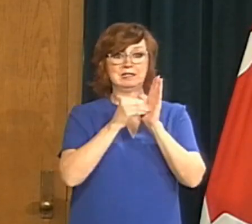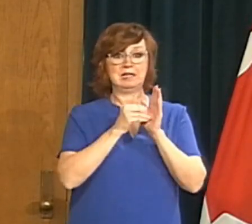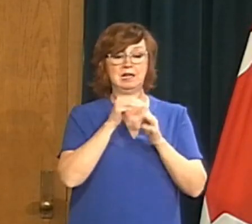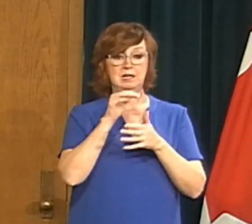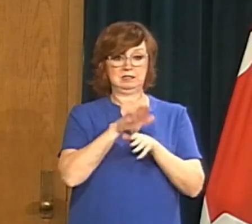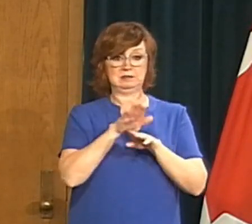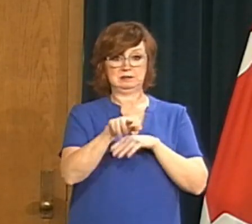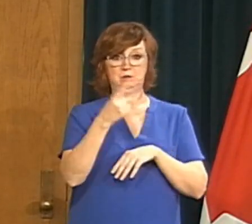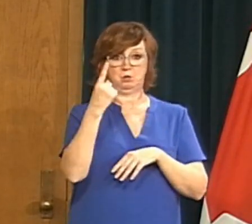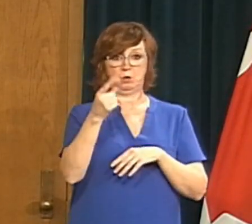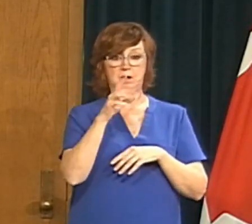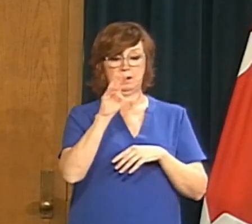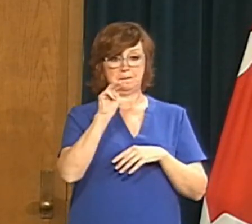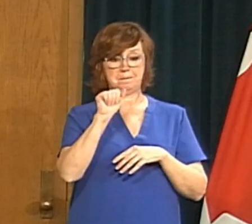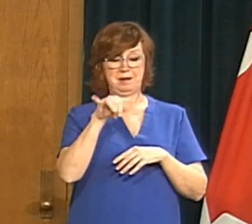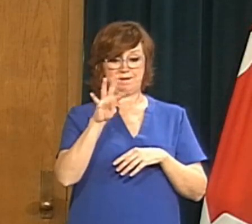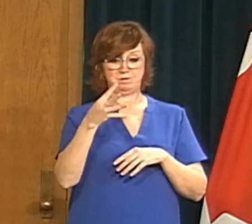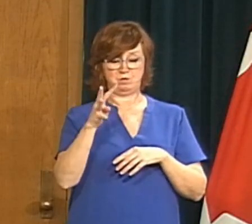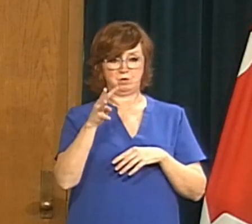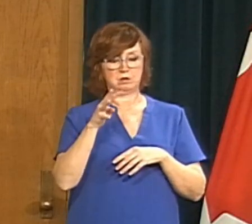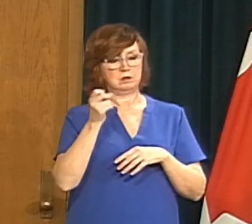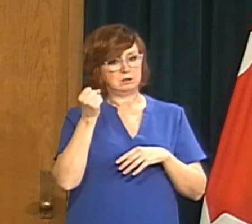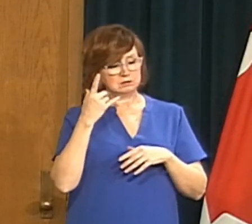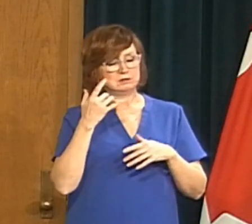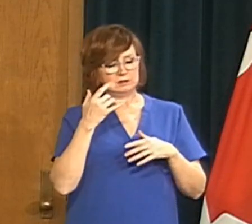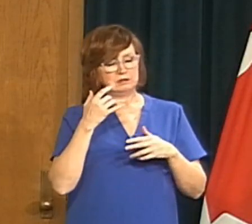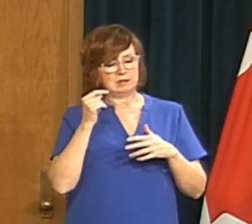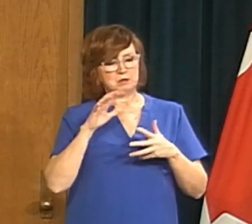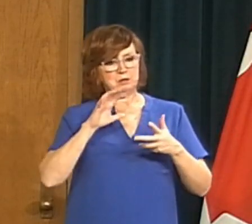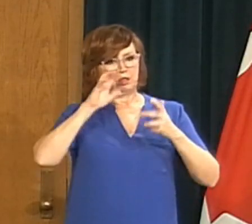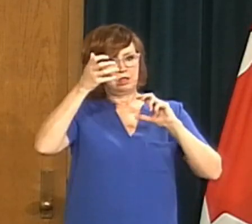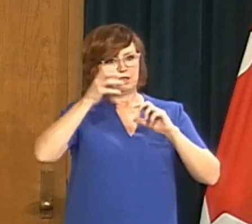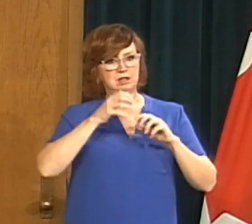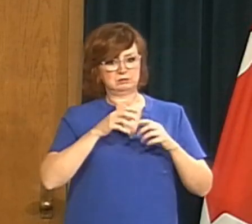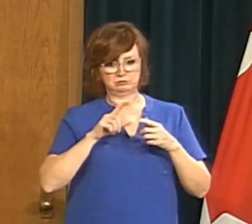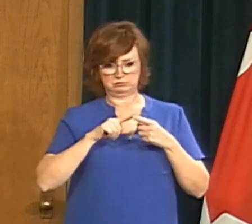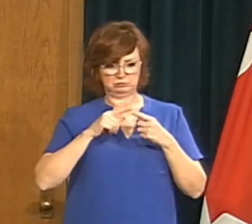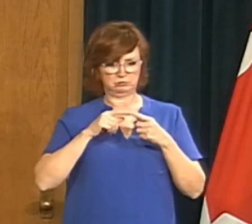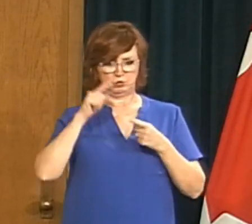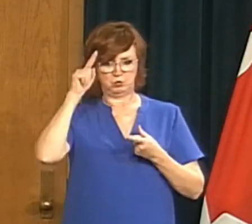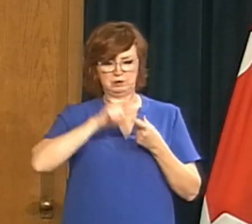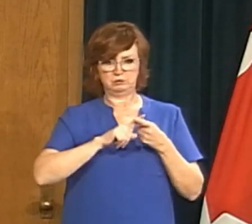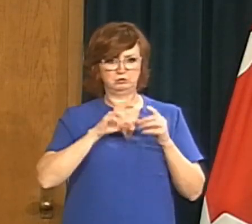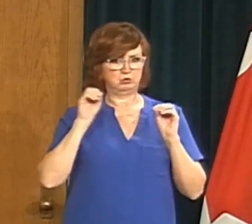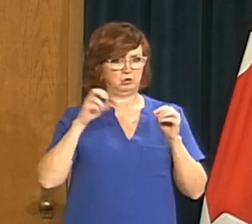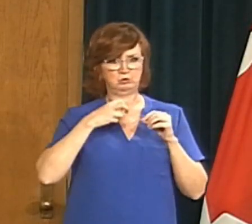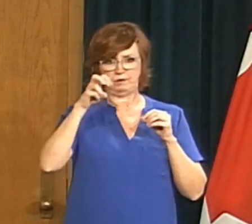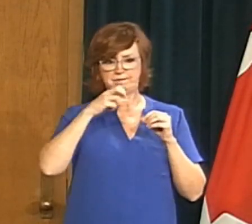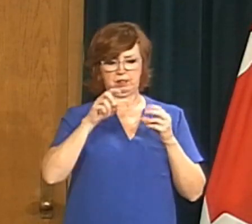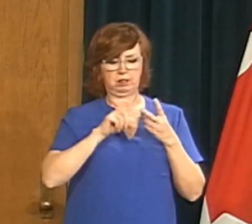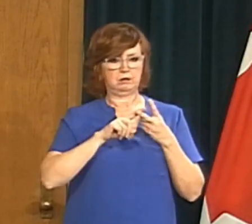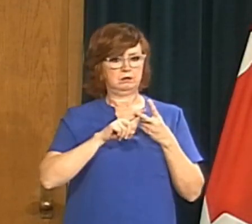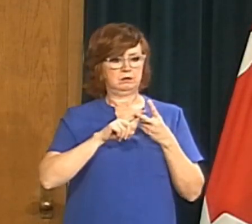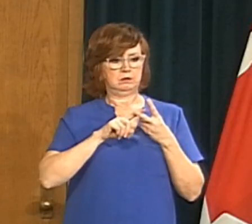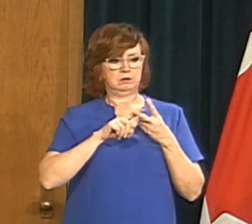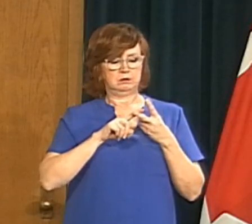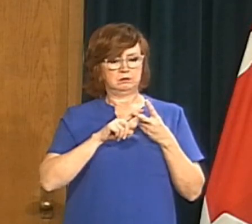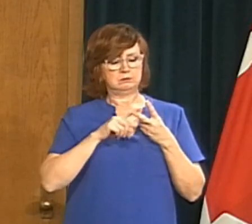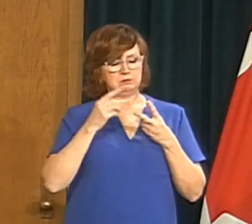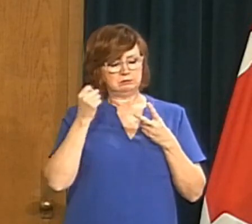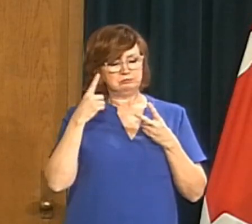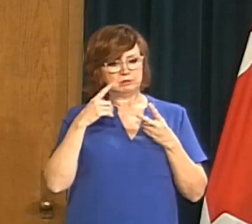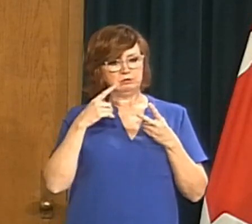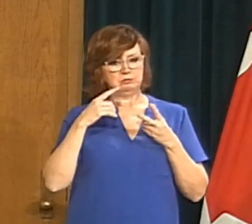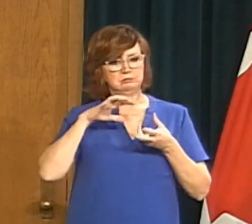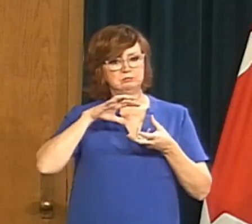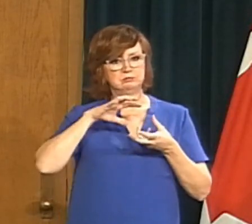of those communities when you compile it with the travel ban. And we are also of the understanding that in and amongst these communities, there